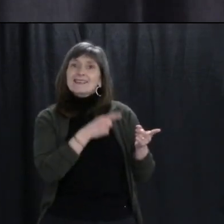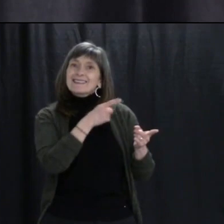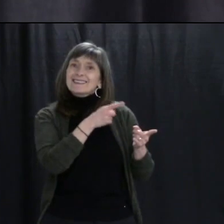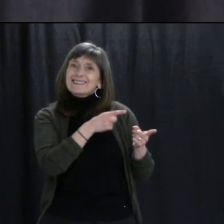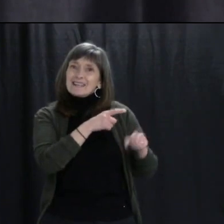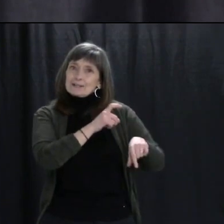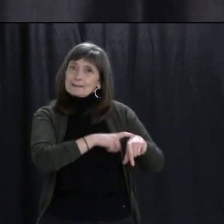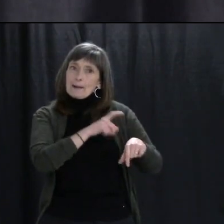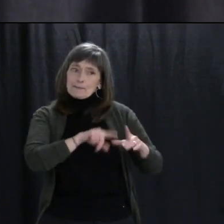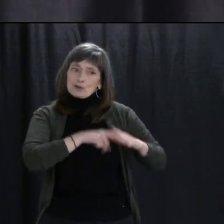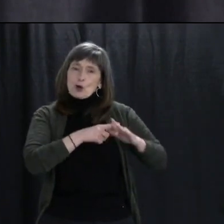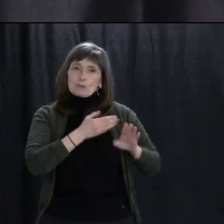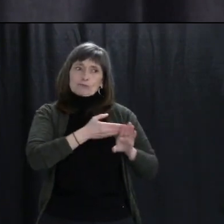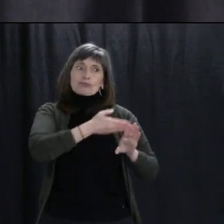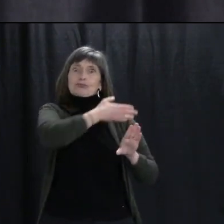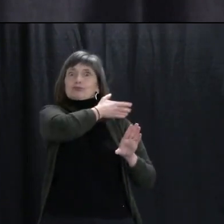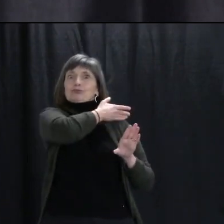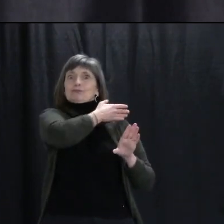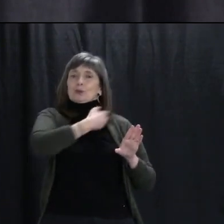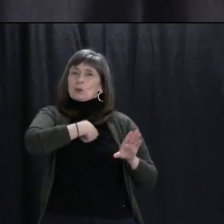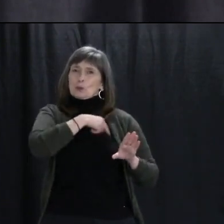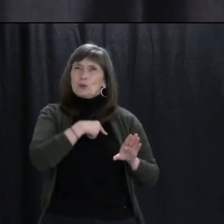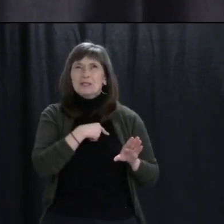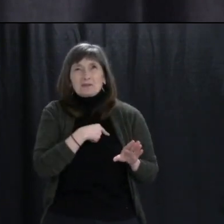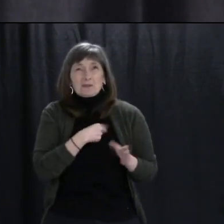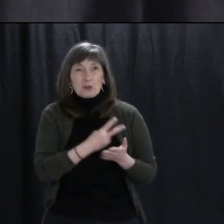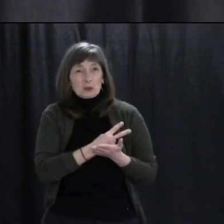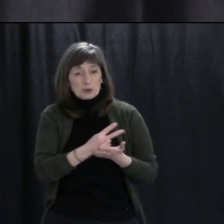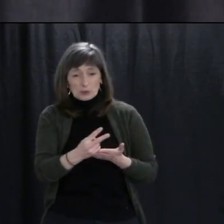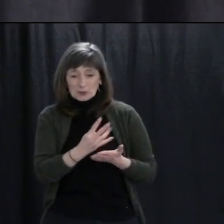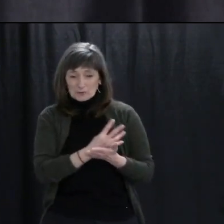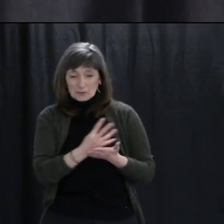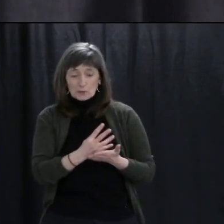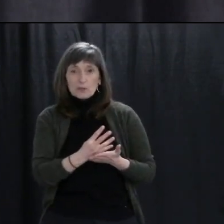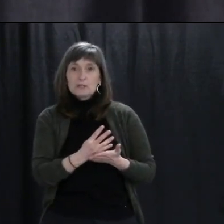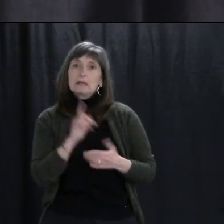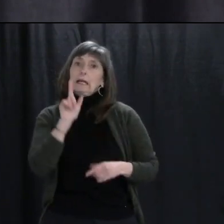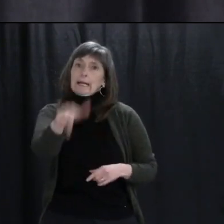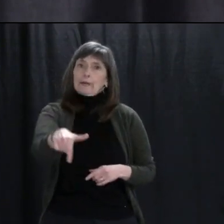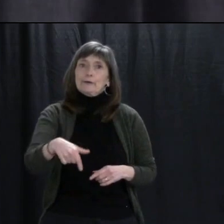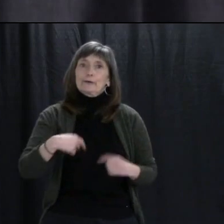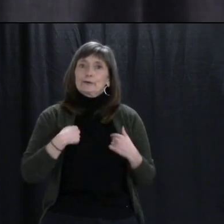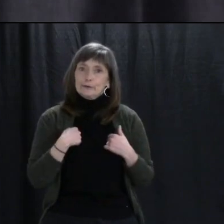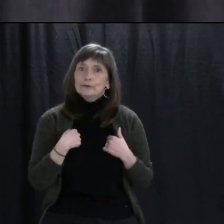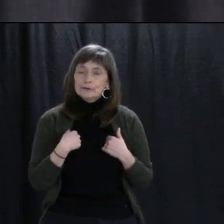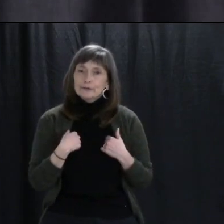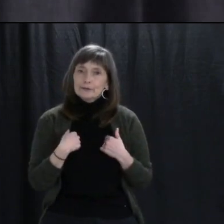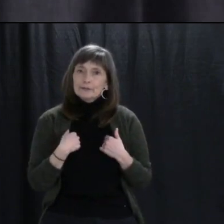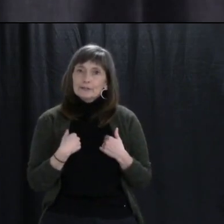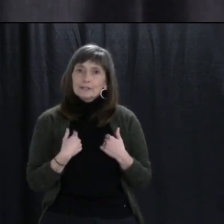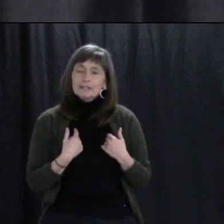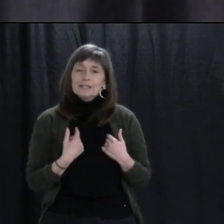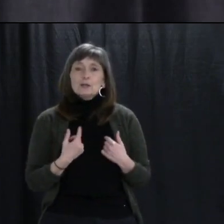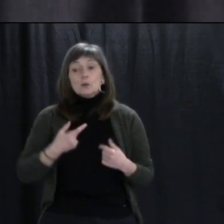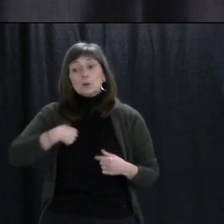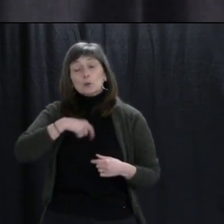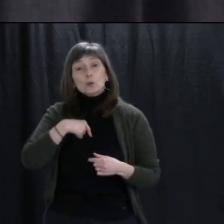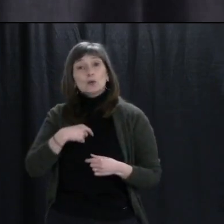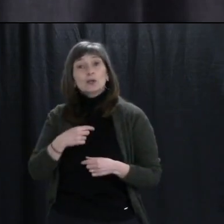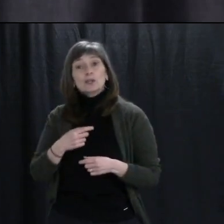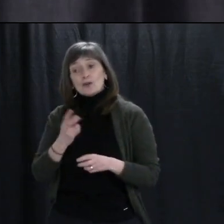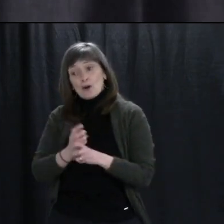COVID pandemic. We are anywhere from 2 to 4 weeks behind. Our challenge really is around data